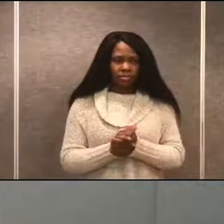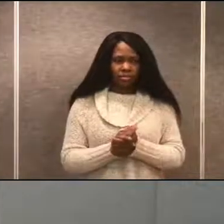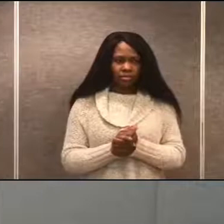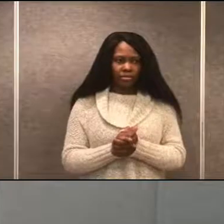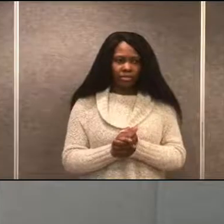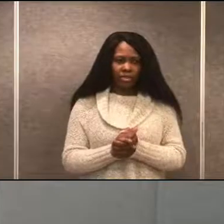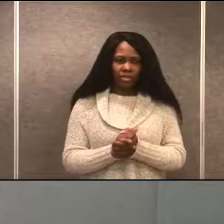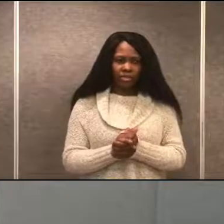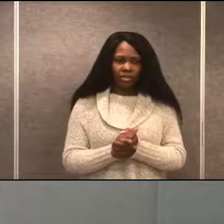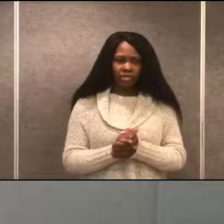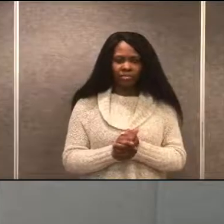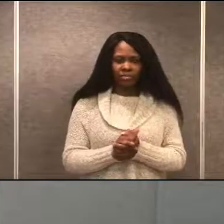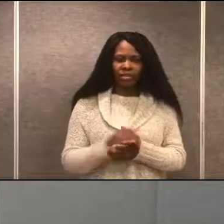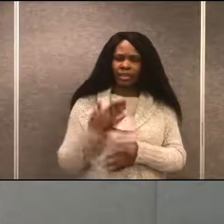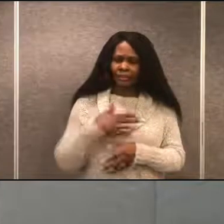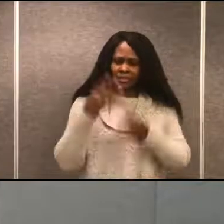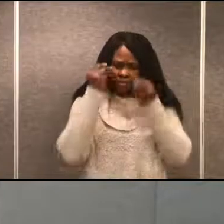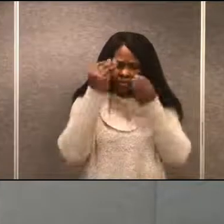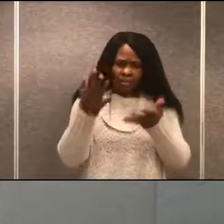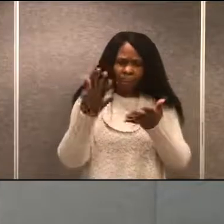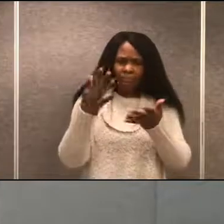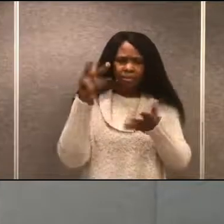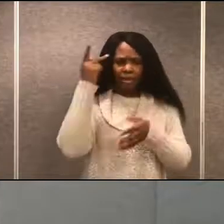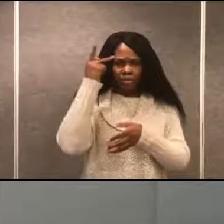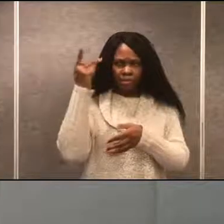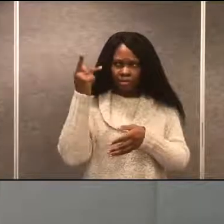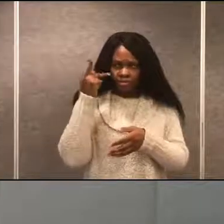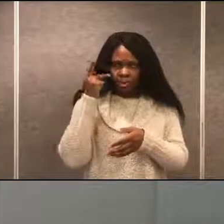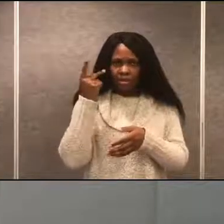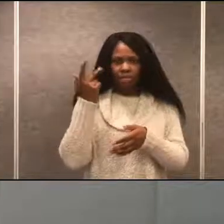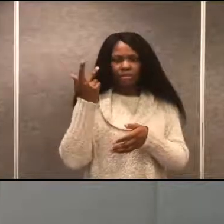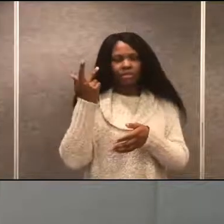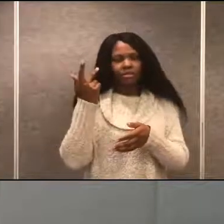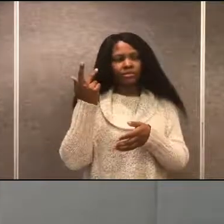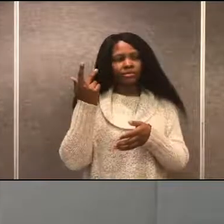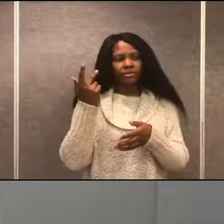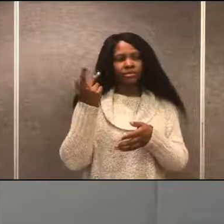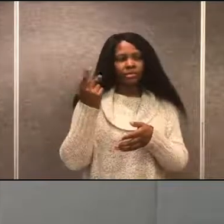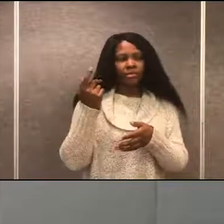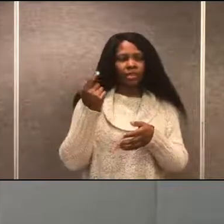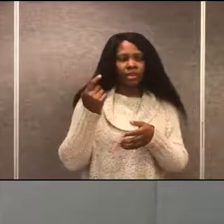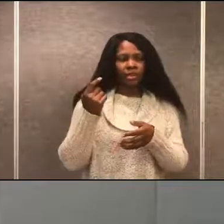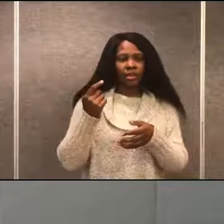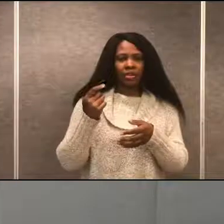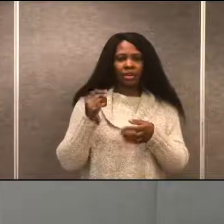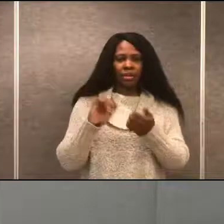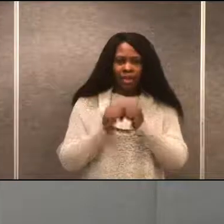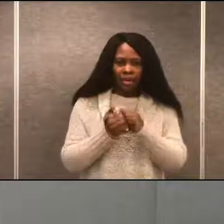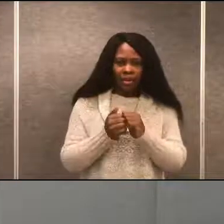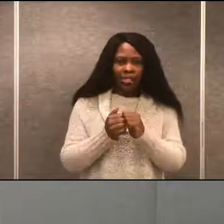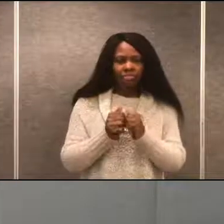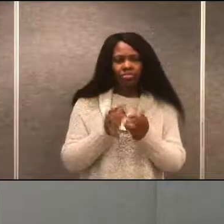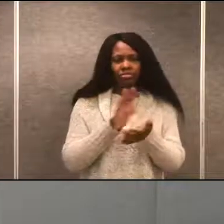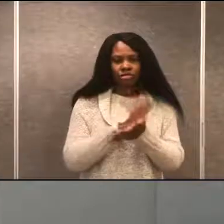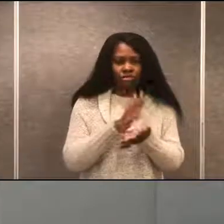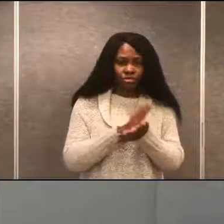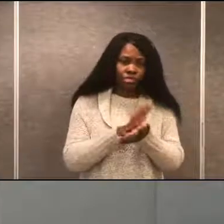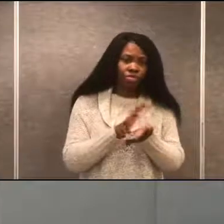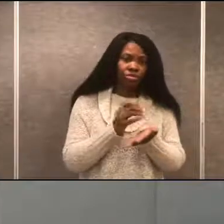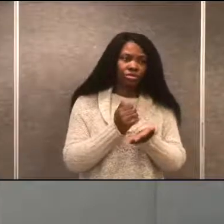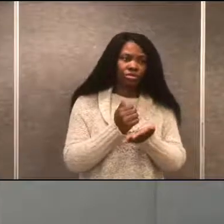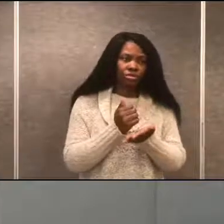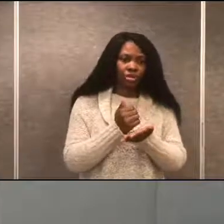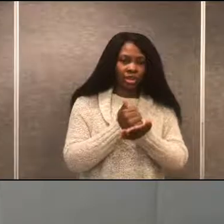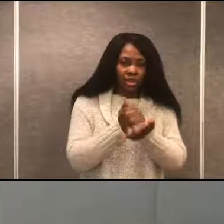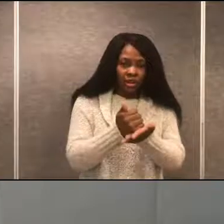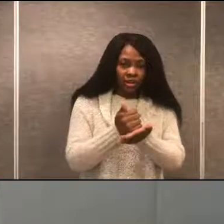an overview of that concern, because in terms of failing, and what should the parent do, and who